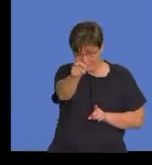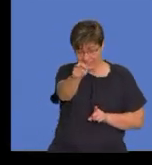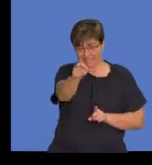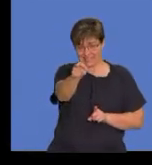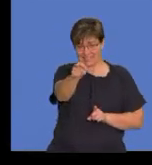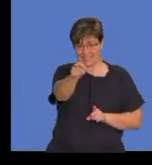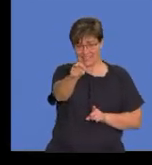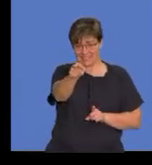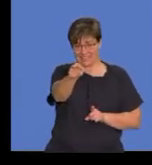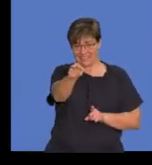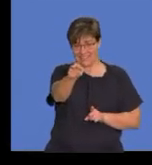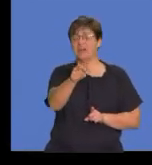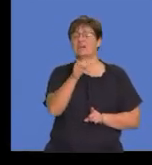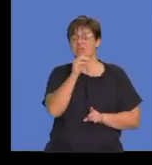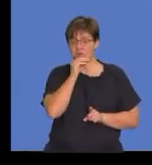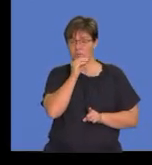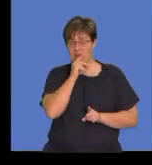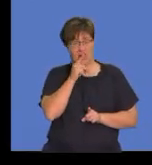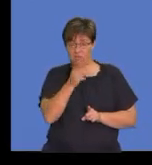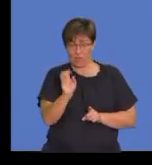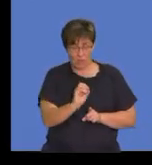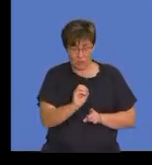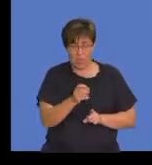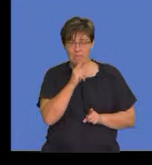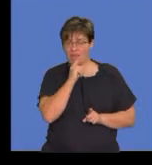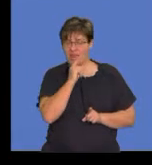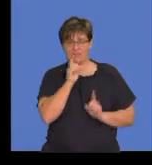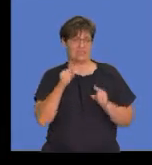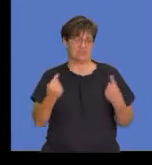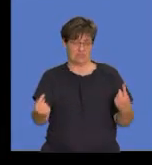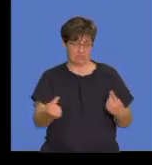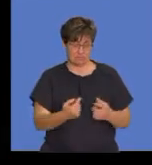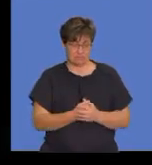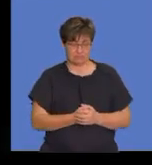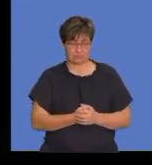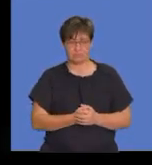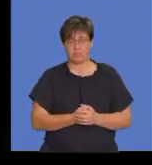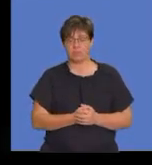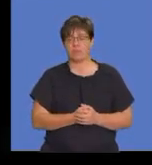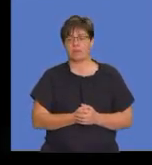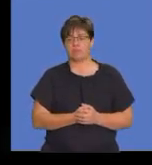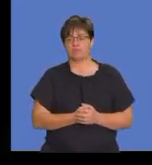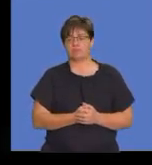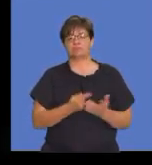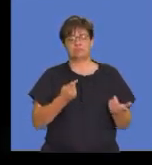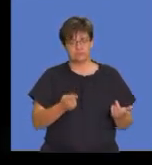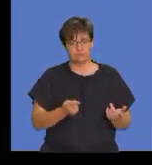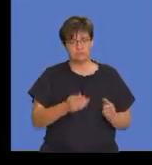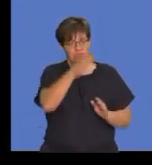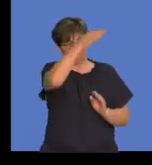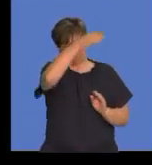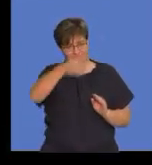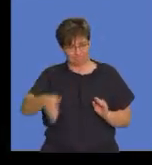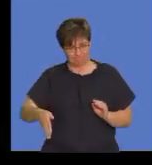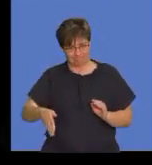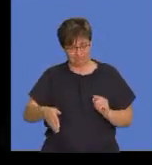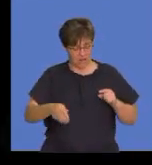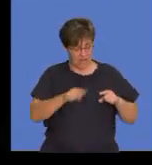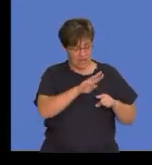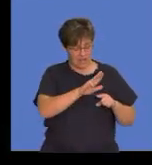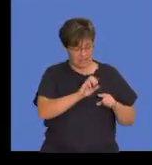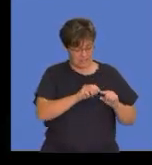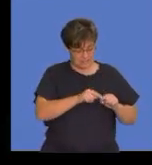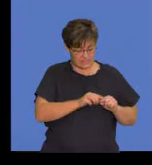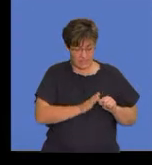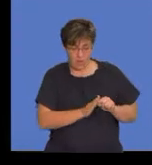not, then you're not talking about the same thing as me. Now, as I said, the hypotenuse side is the side opposite